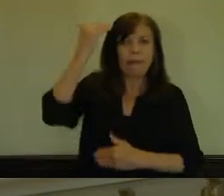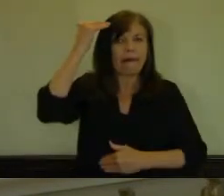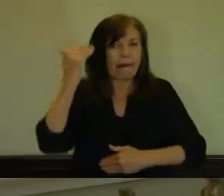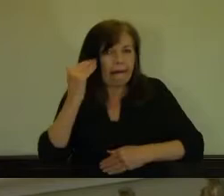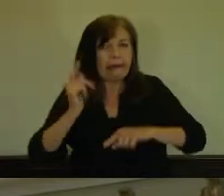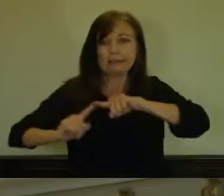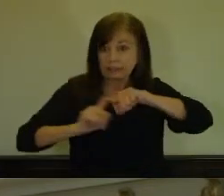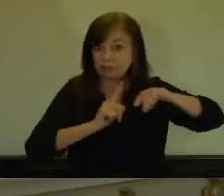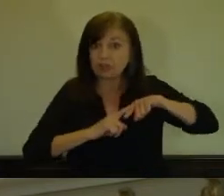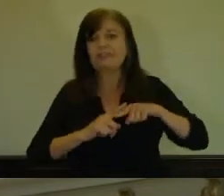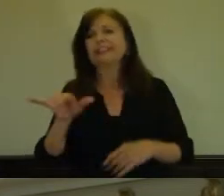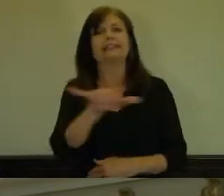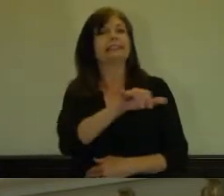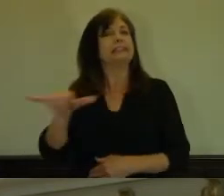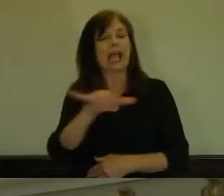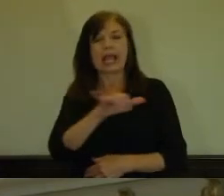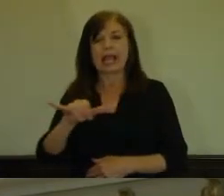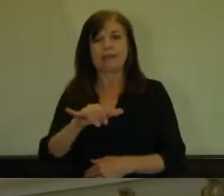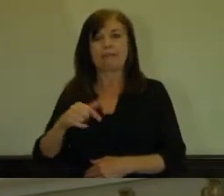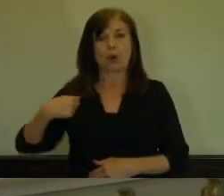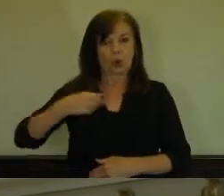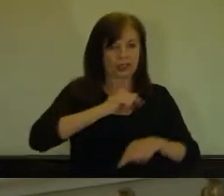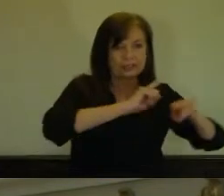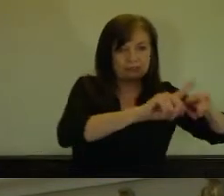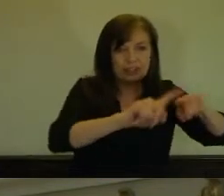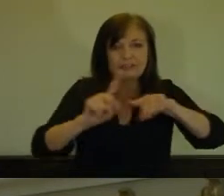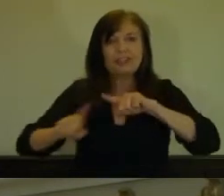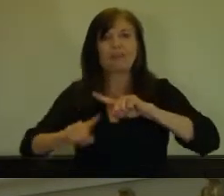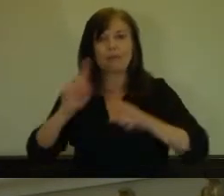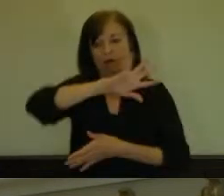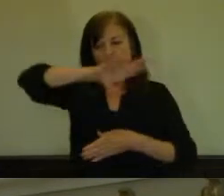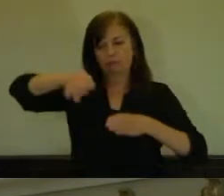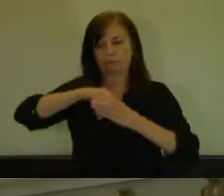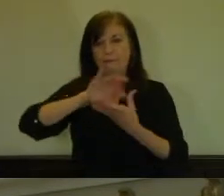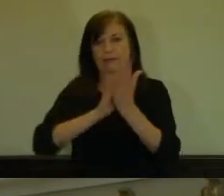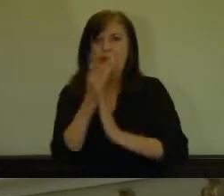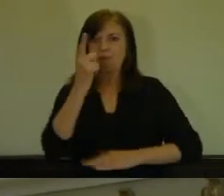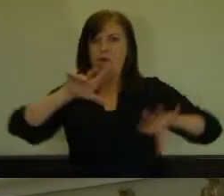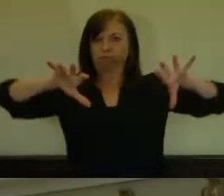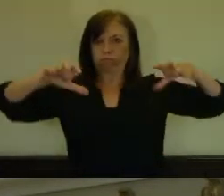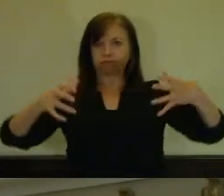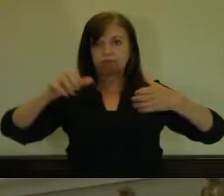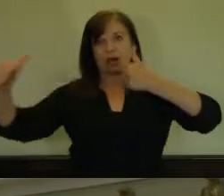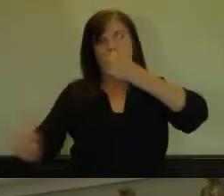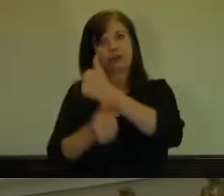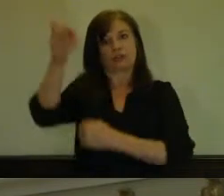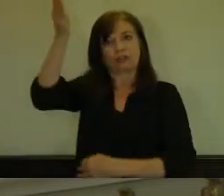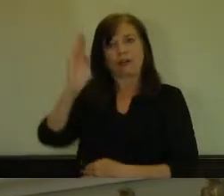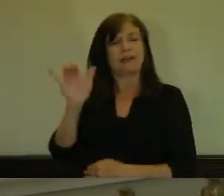all the parts of the body, though many, are one body, so also Christ.